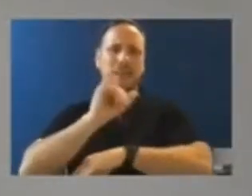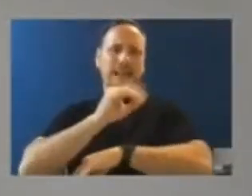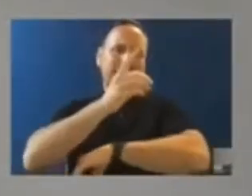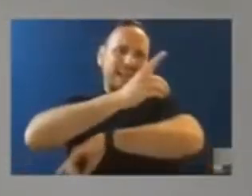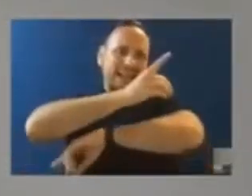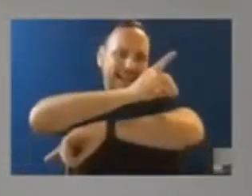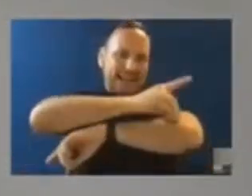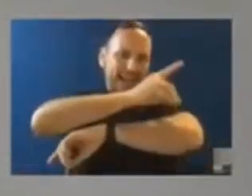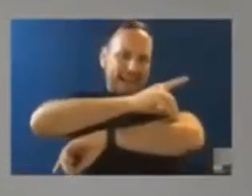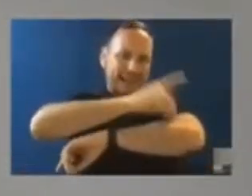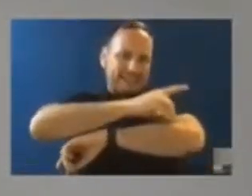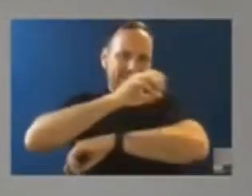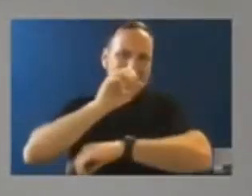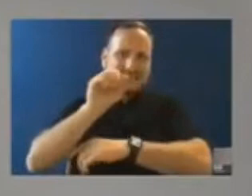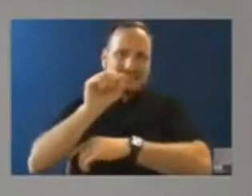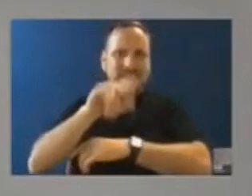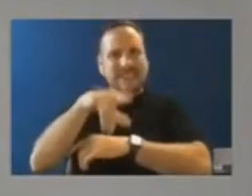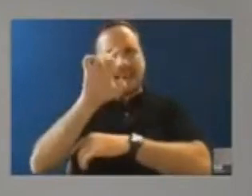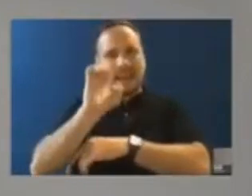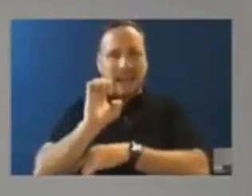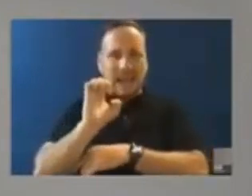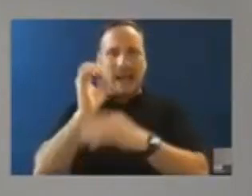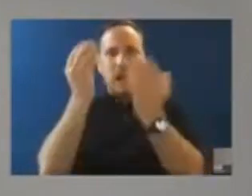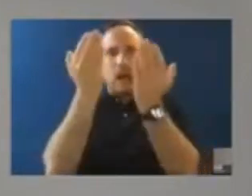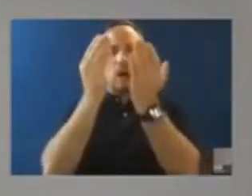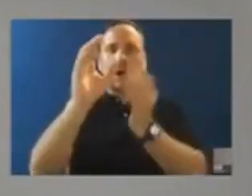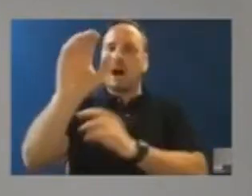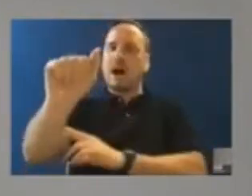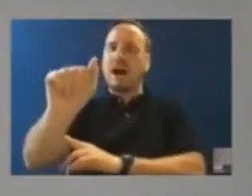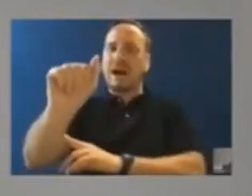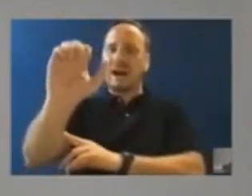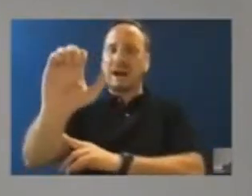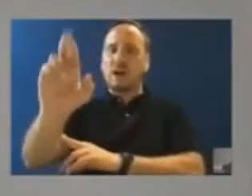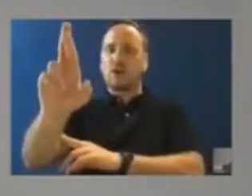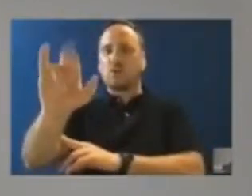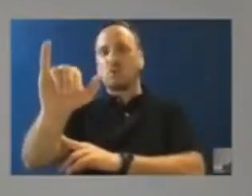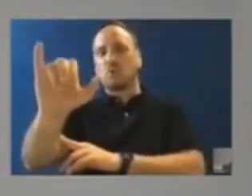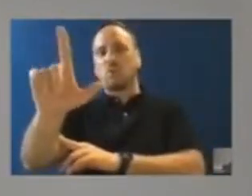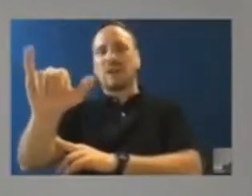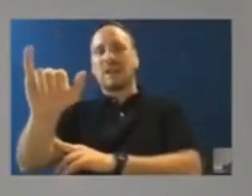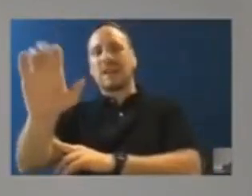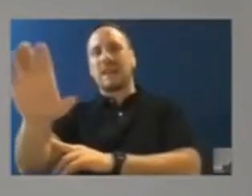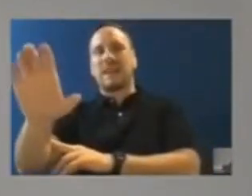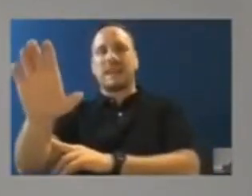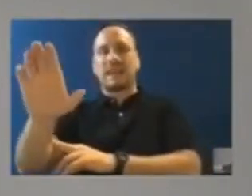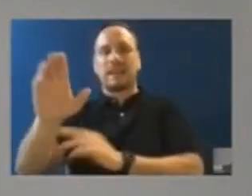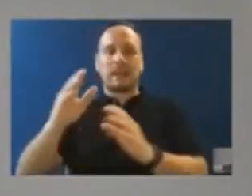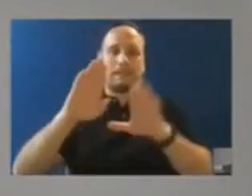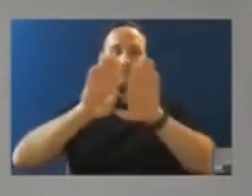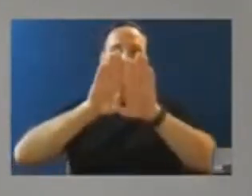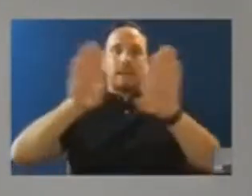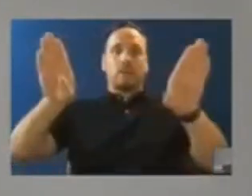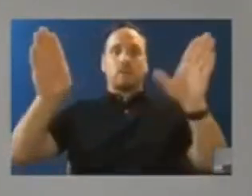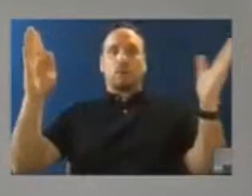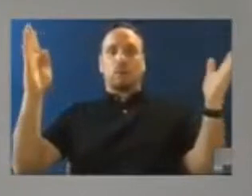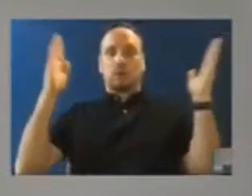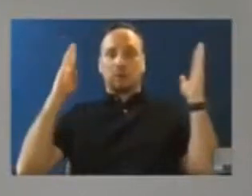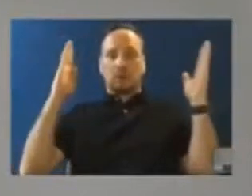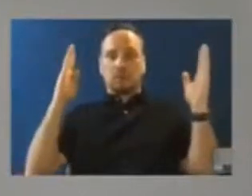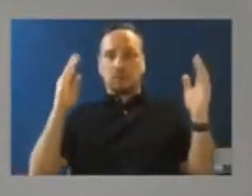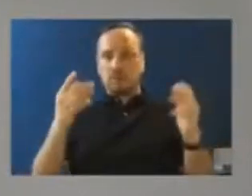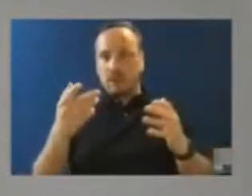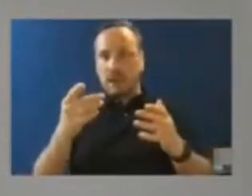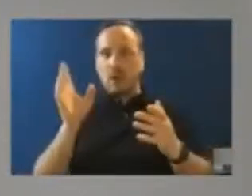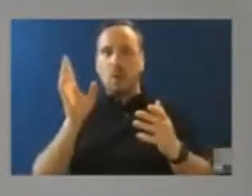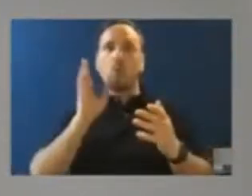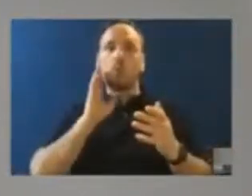types of acrylic barriers that will fit very nicely on a tabletop, much like the size of the podium here, that if there is a need at the